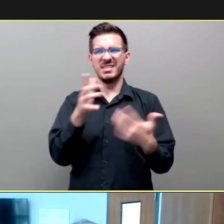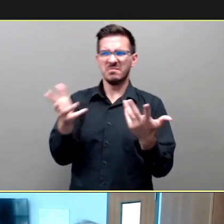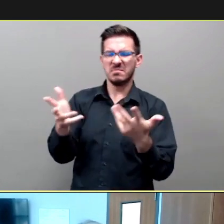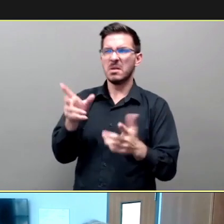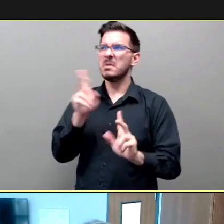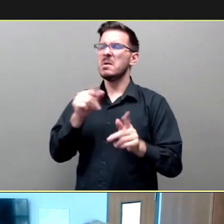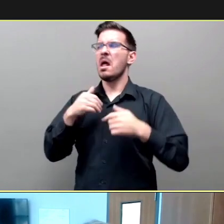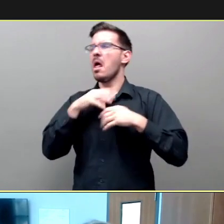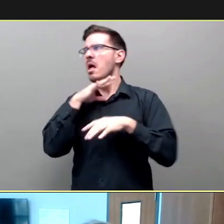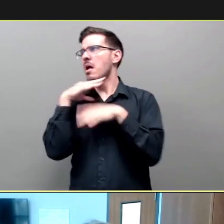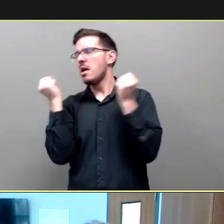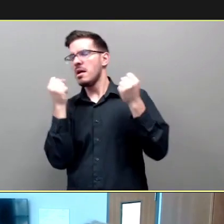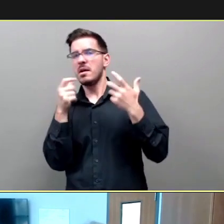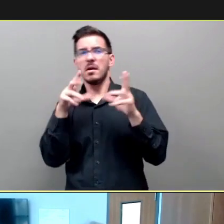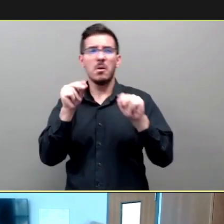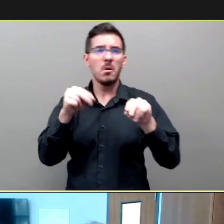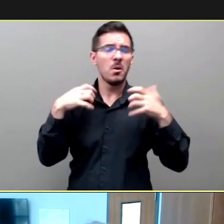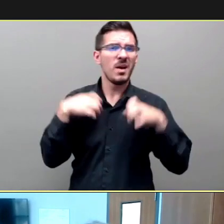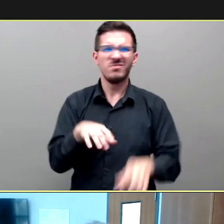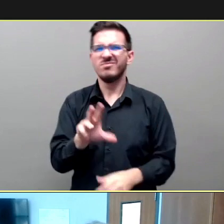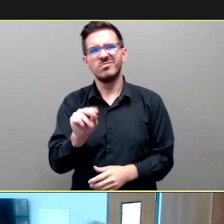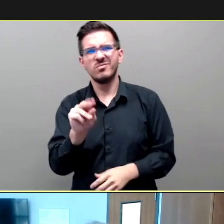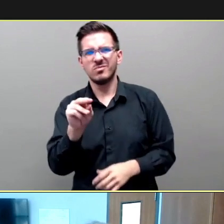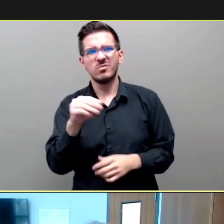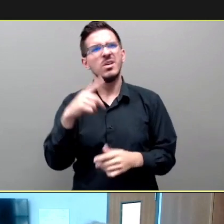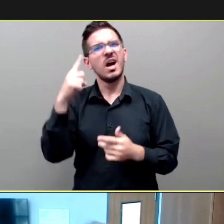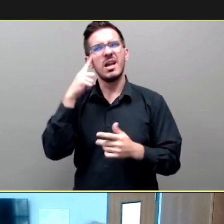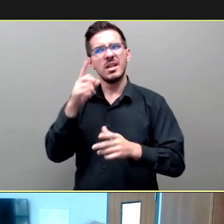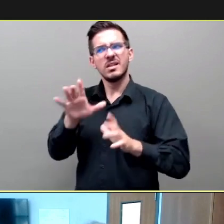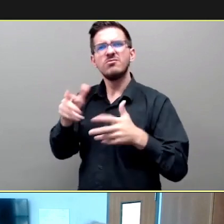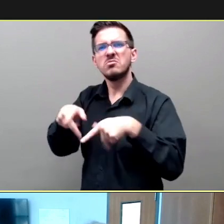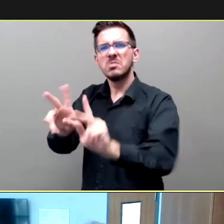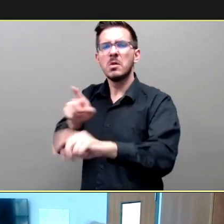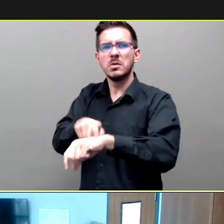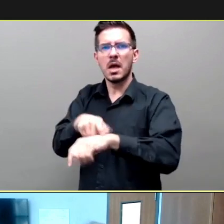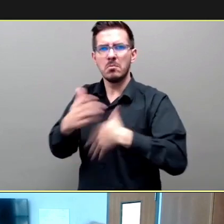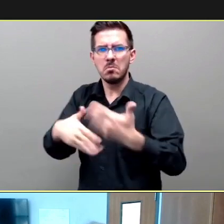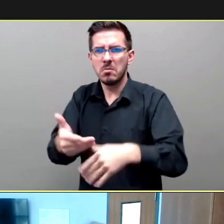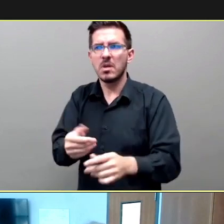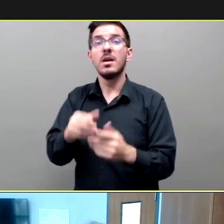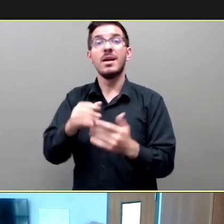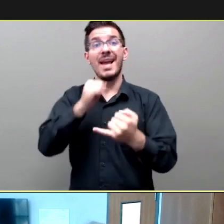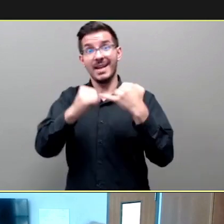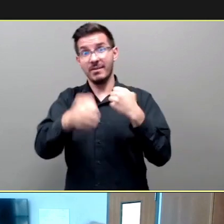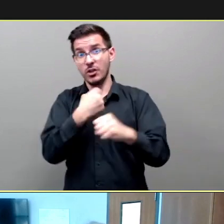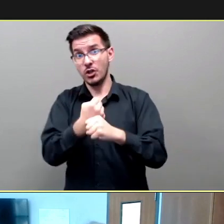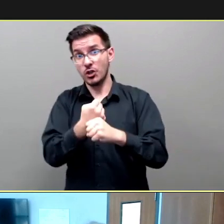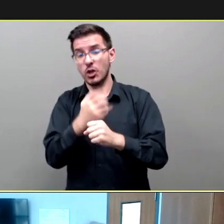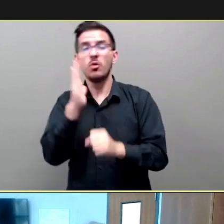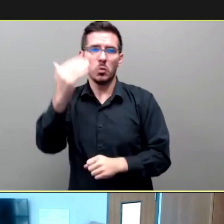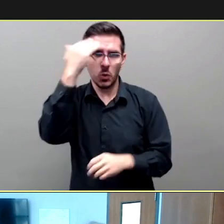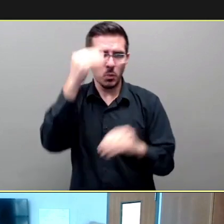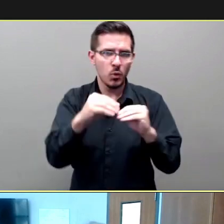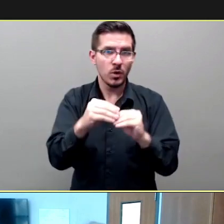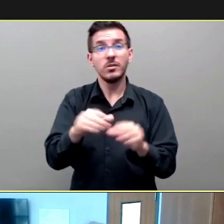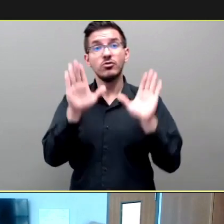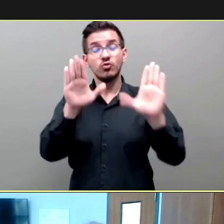of it or over it or no longer endorse them. But we'll know more at the end of the year. It's a great question. Thanks, Algernon.